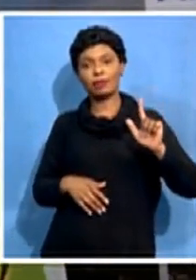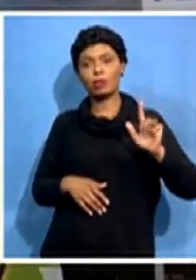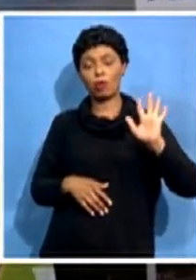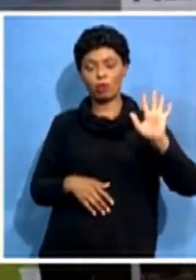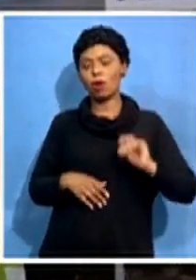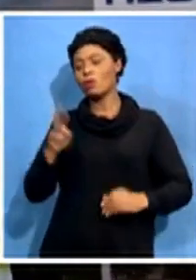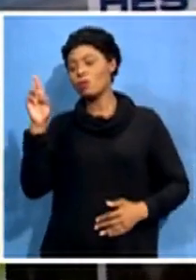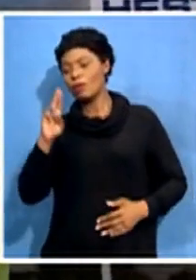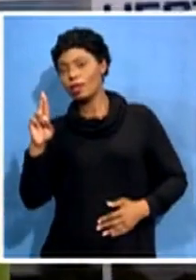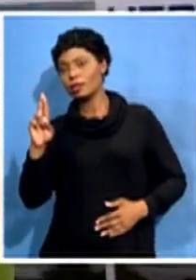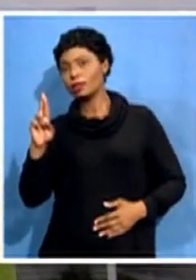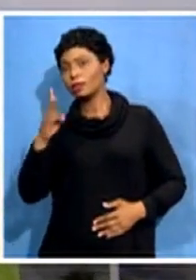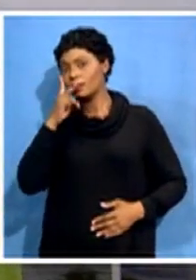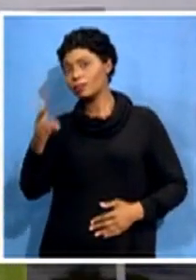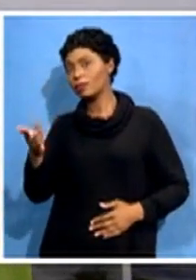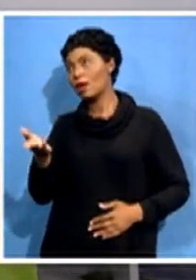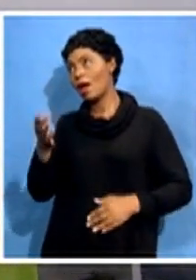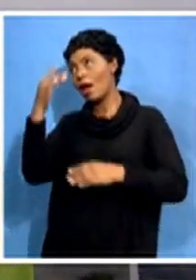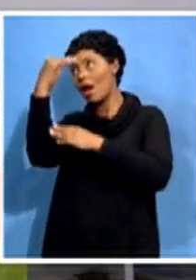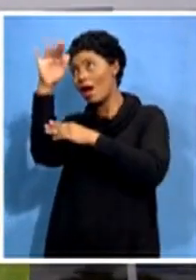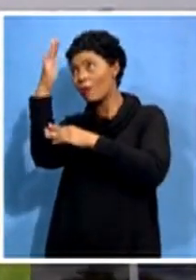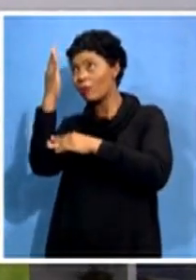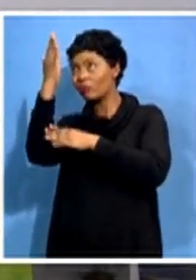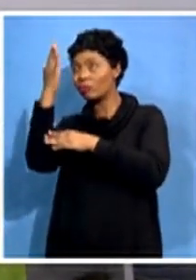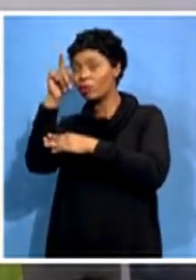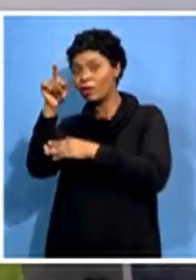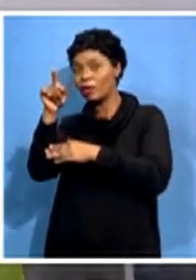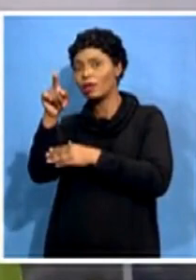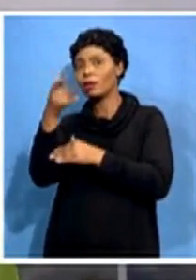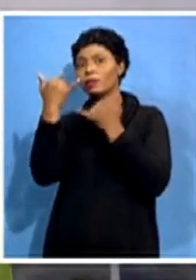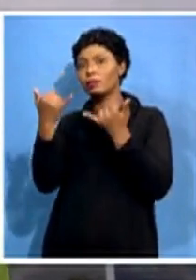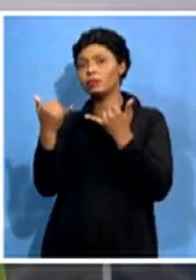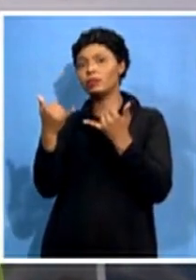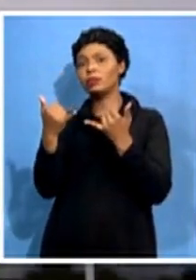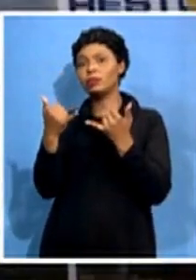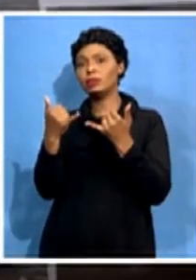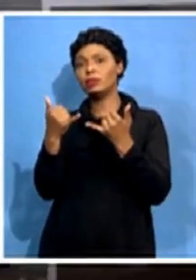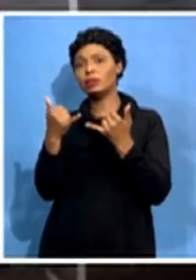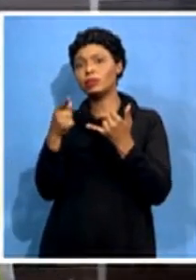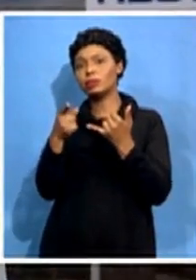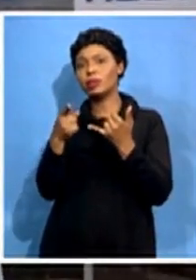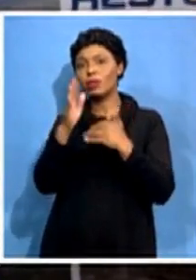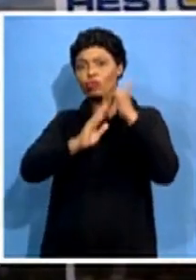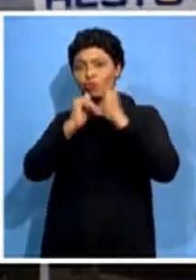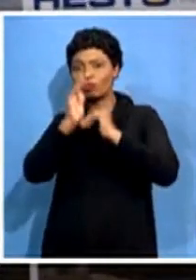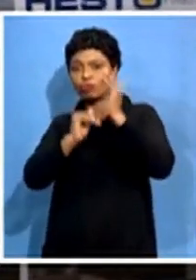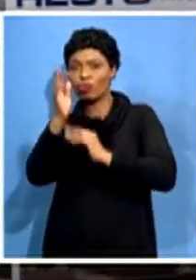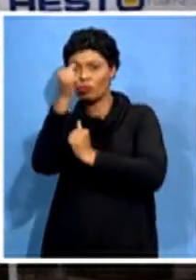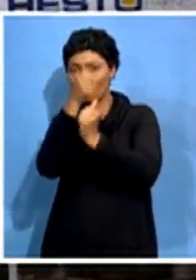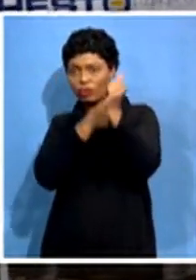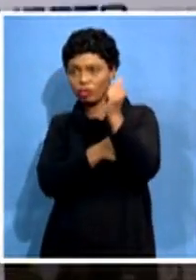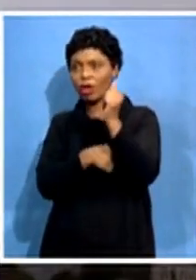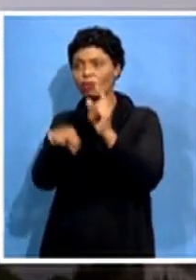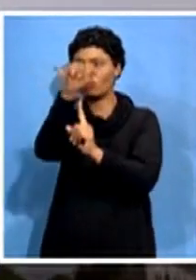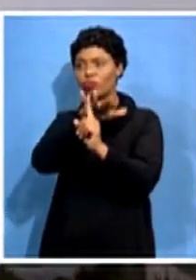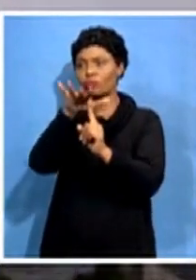is the first portion of reinforced concrete structure related to the e-coating section, which is already in progress and